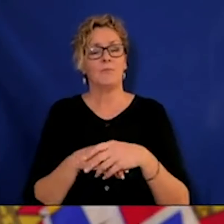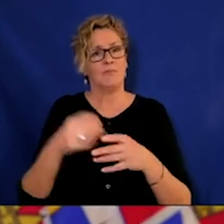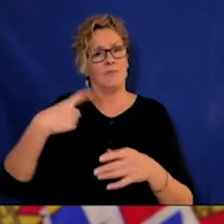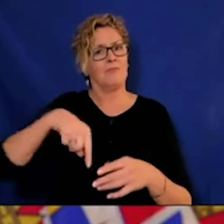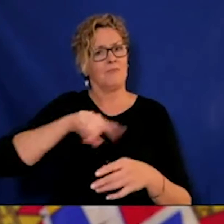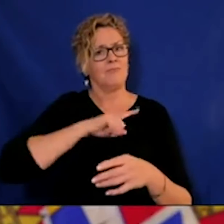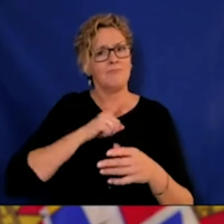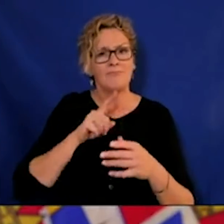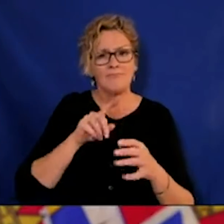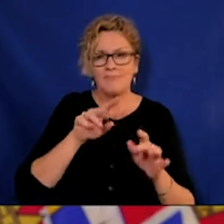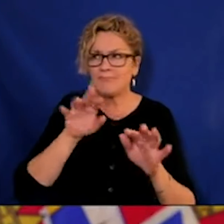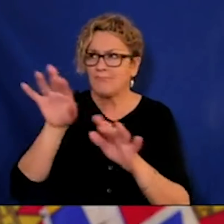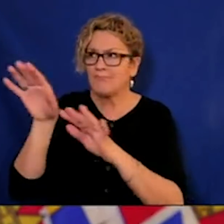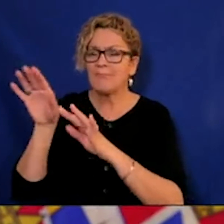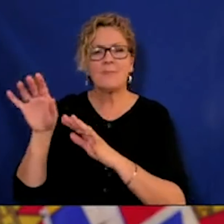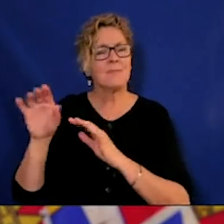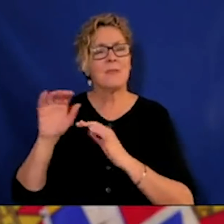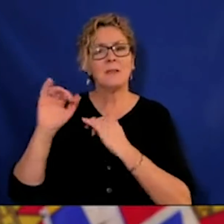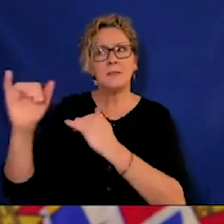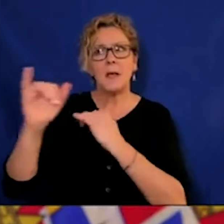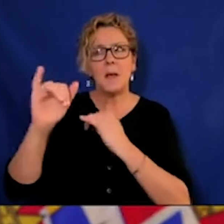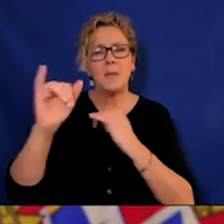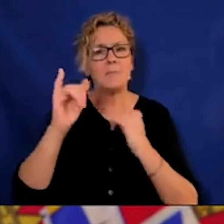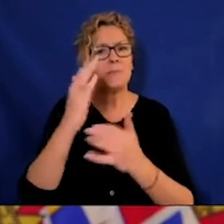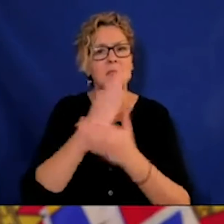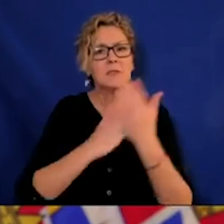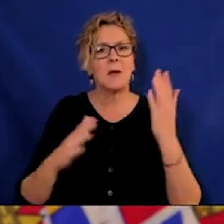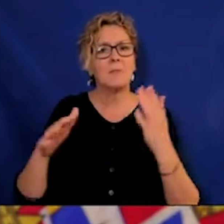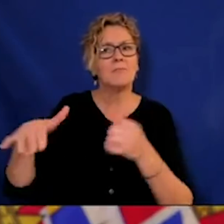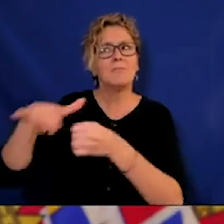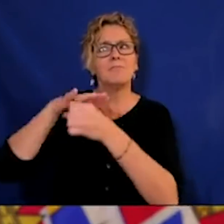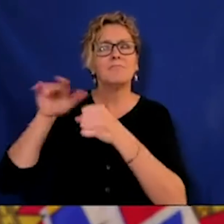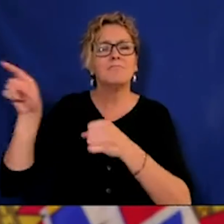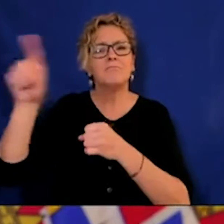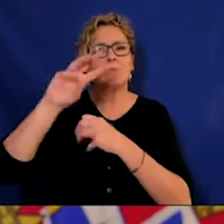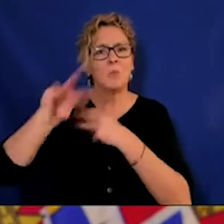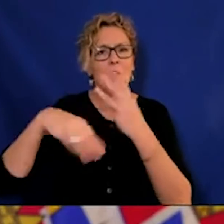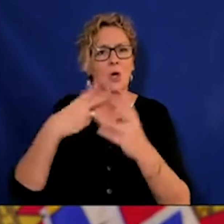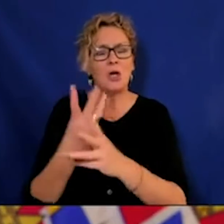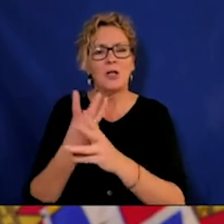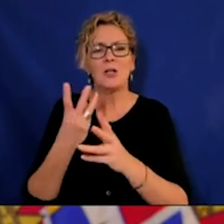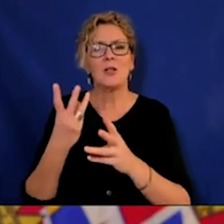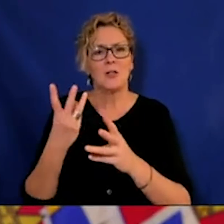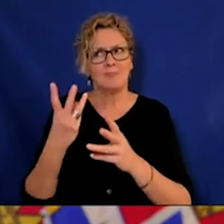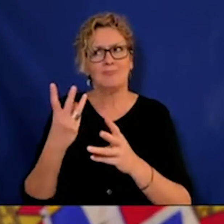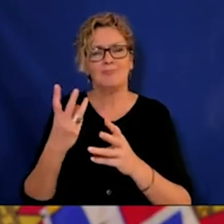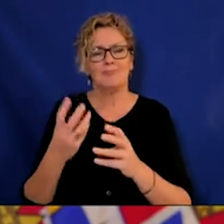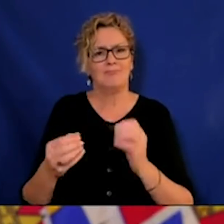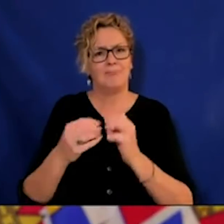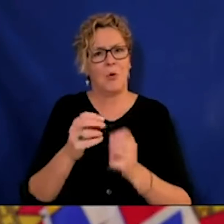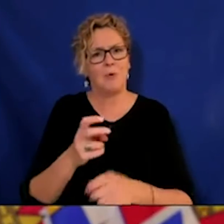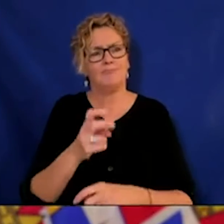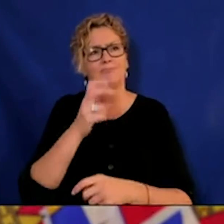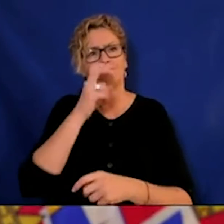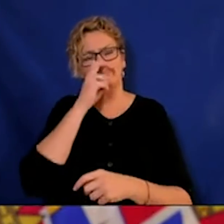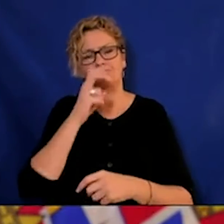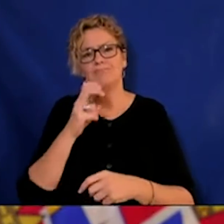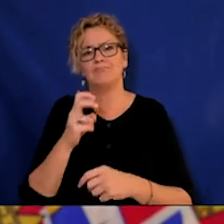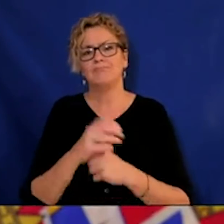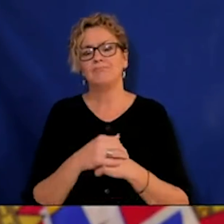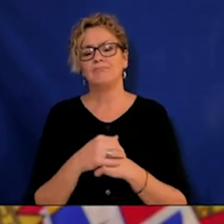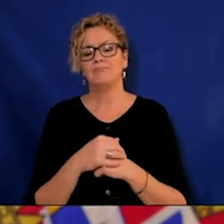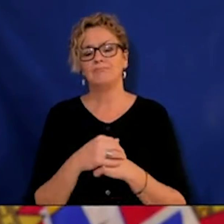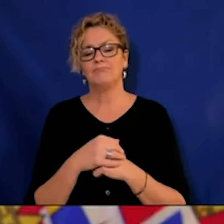it's apparent that it is more complex than we initially thought, but these guidance will be ready next